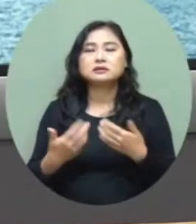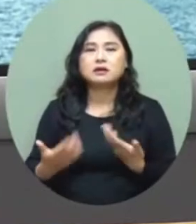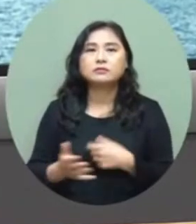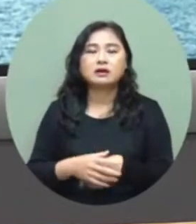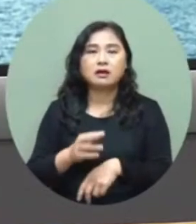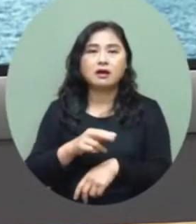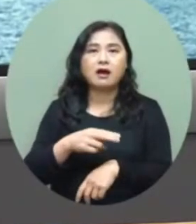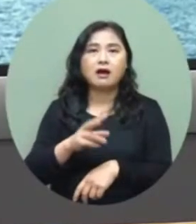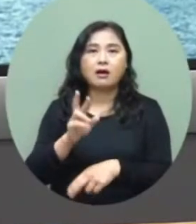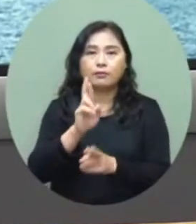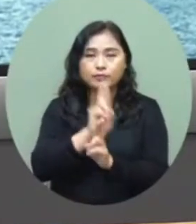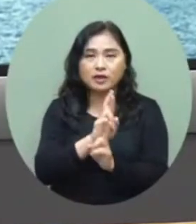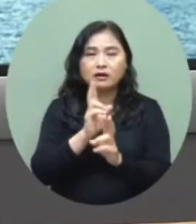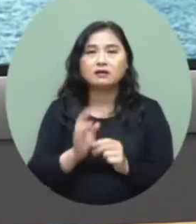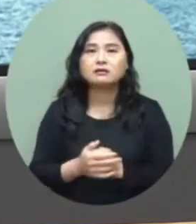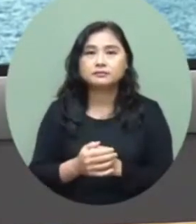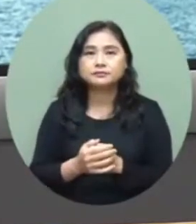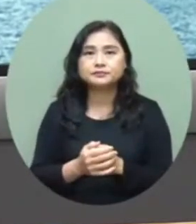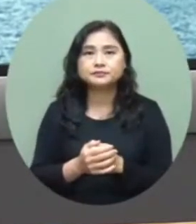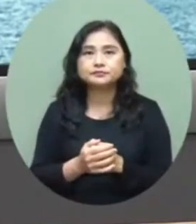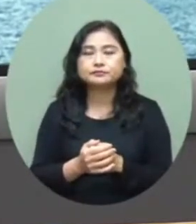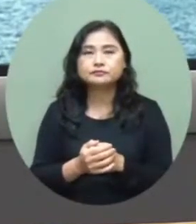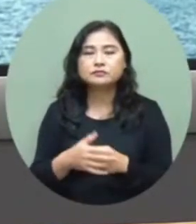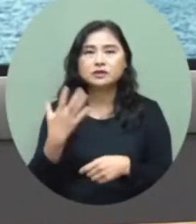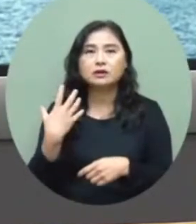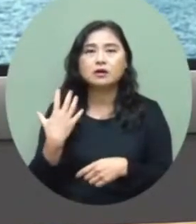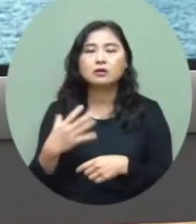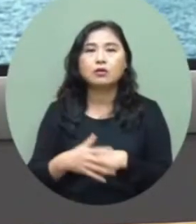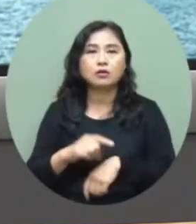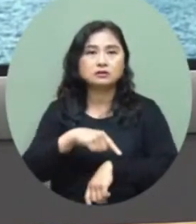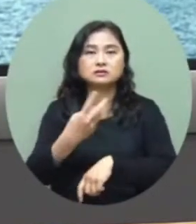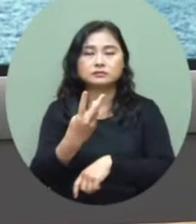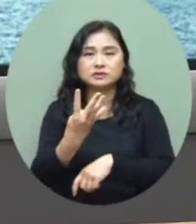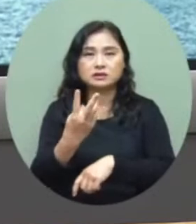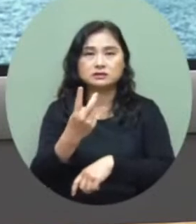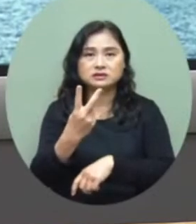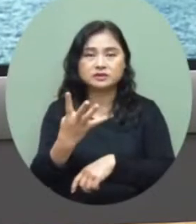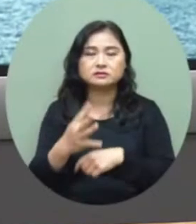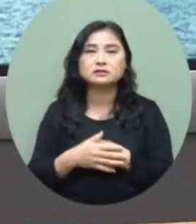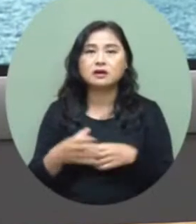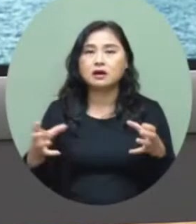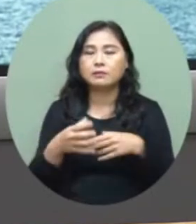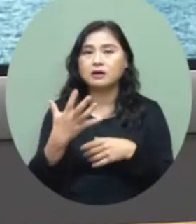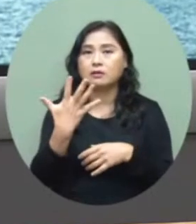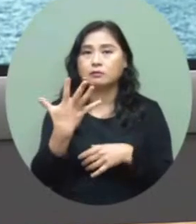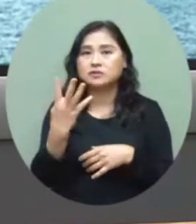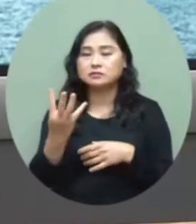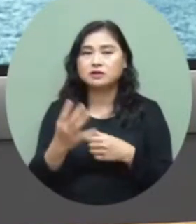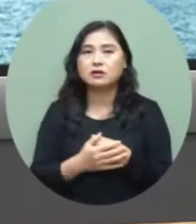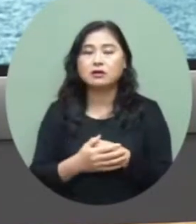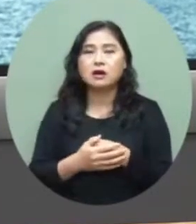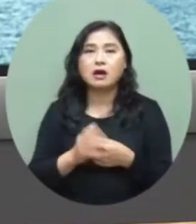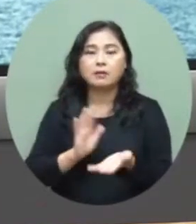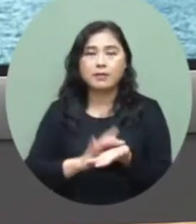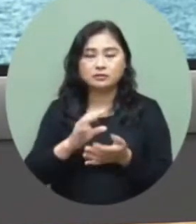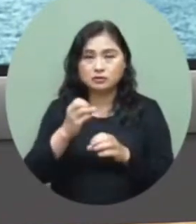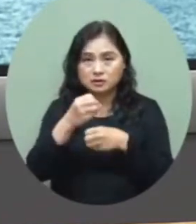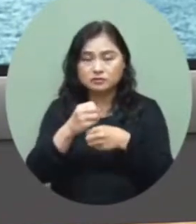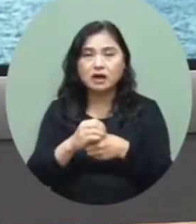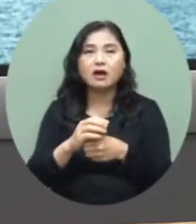ICU, and as at 00 hours today, during the past 24 hours, a total of